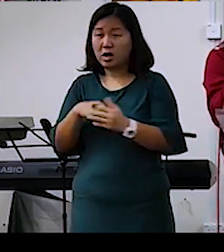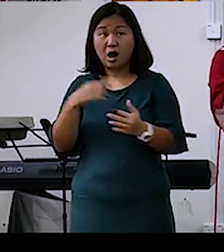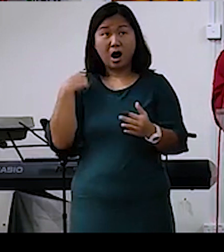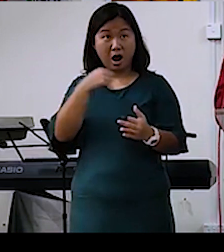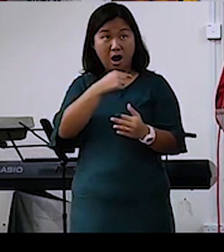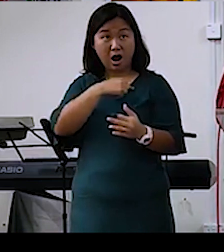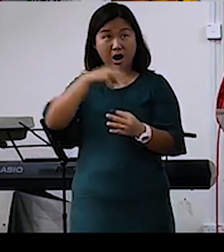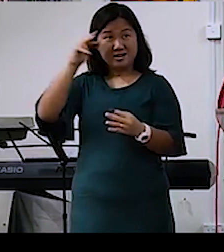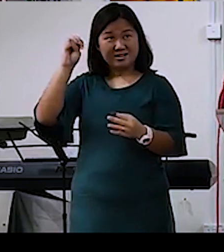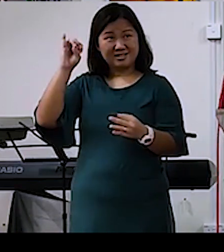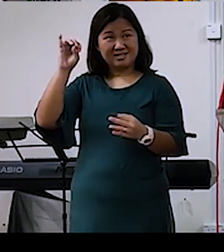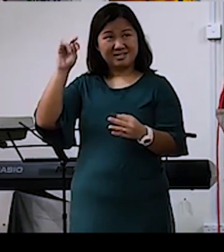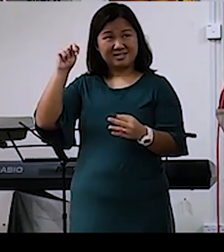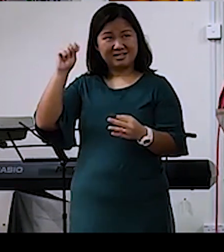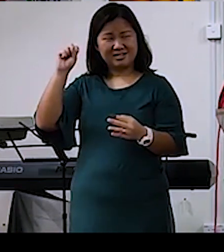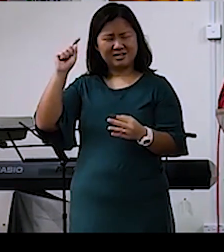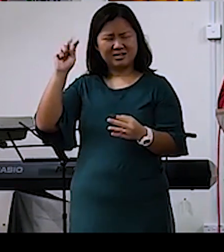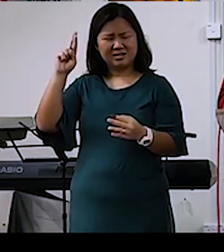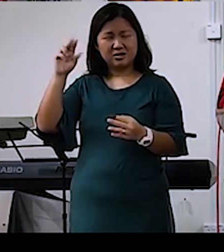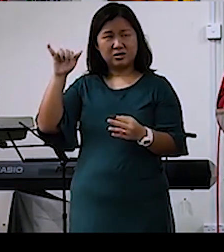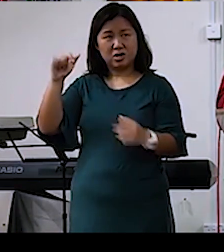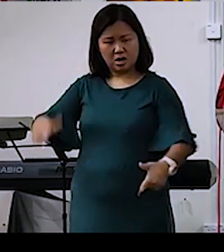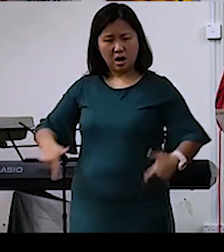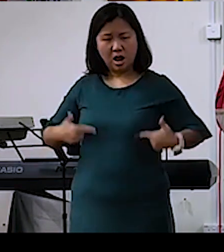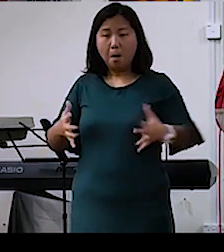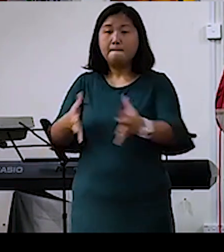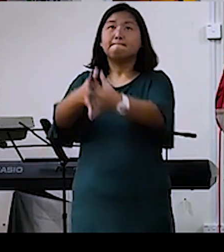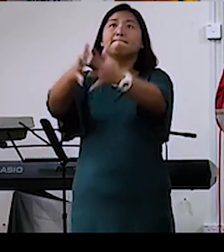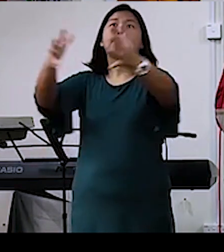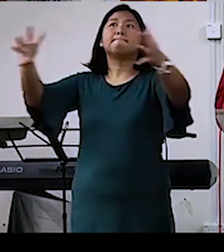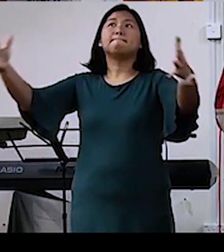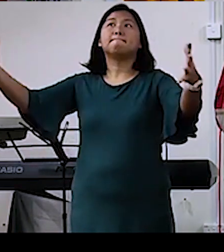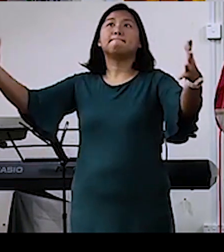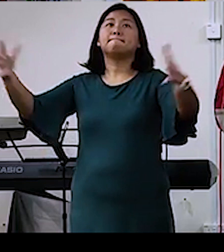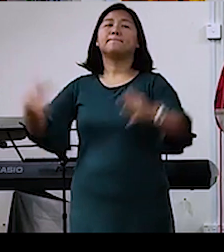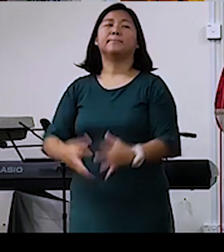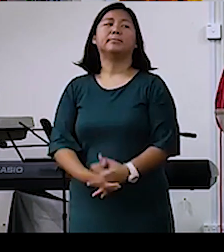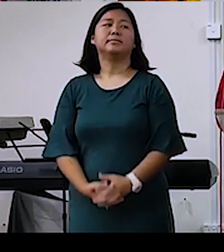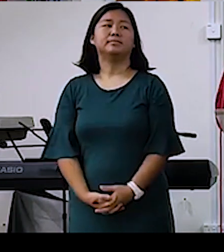ministry life will be enlarged. In Jesus' name, who can say amen? Hallelujah.